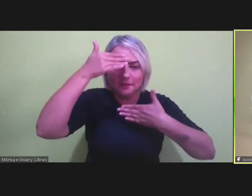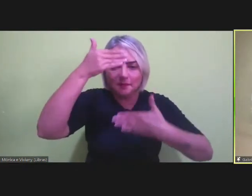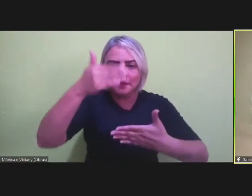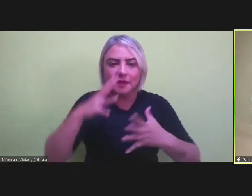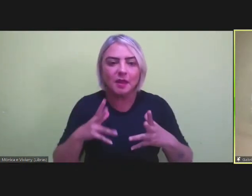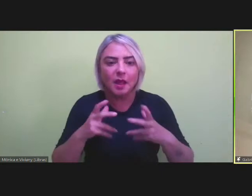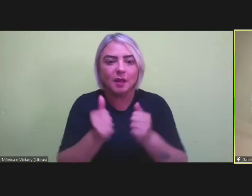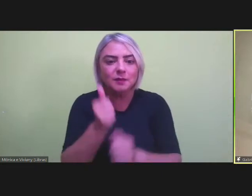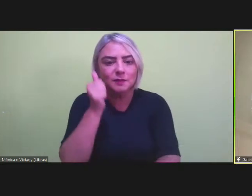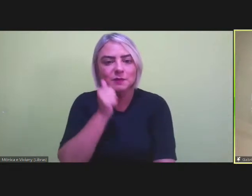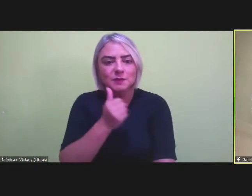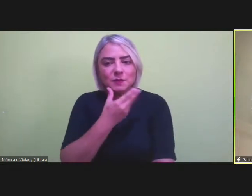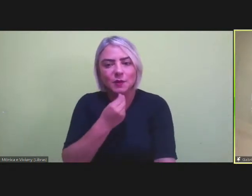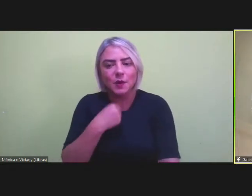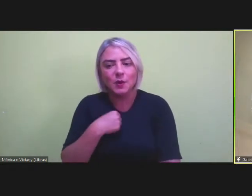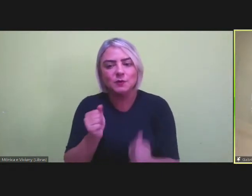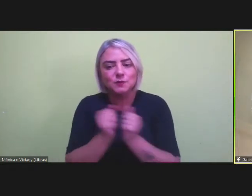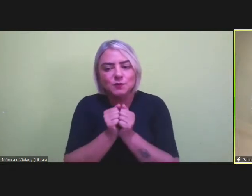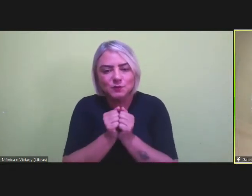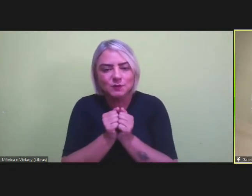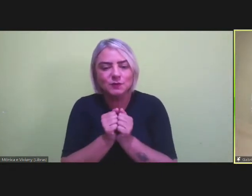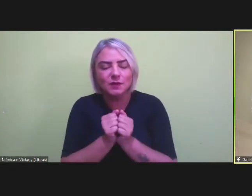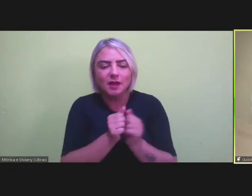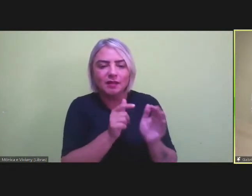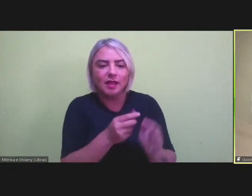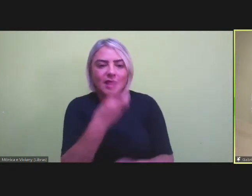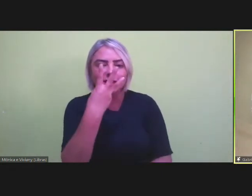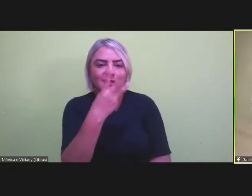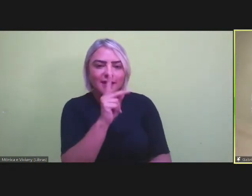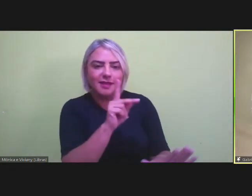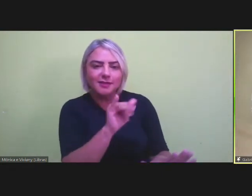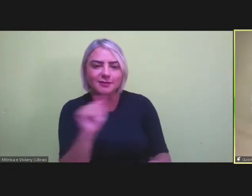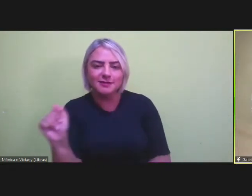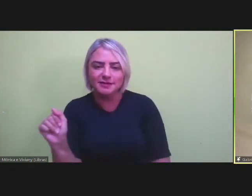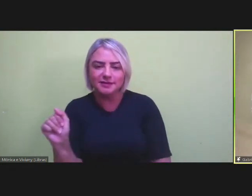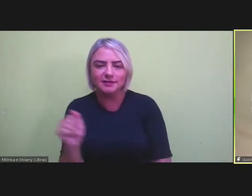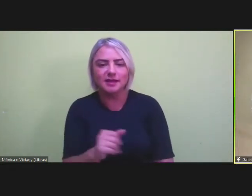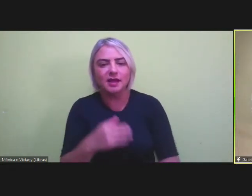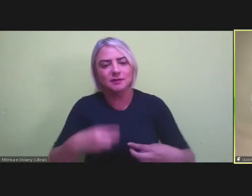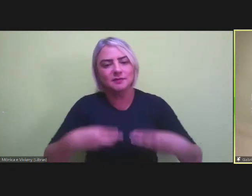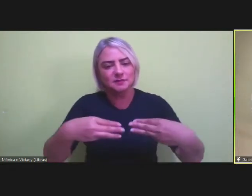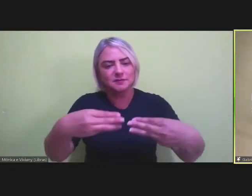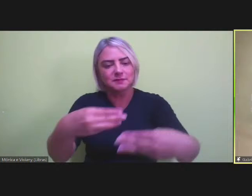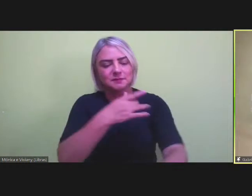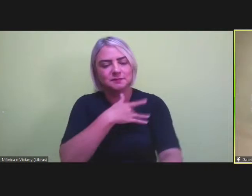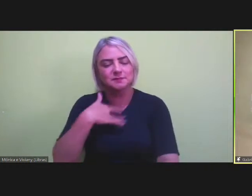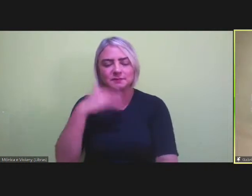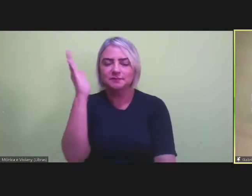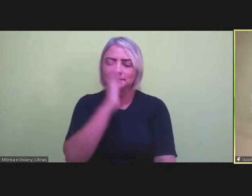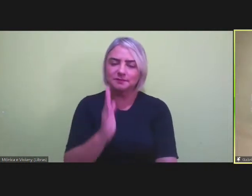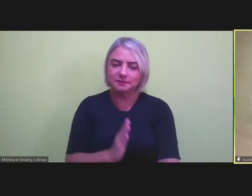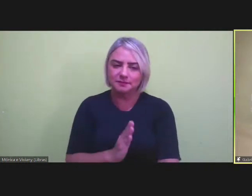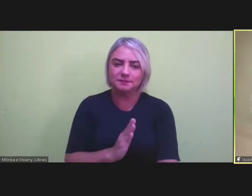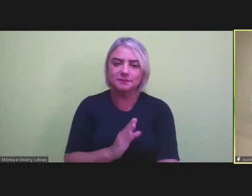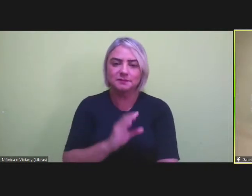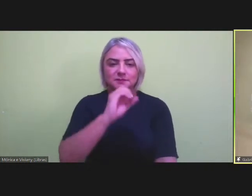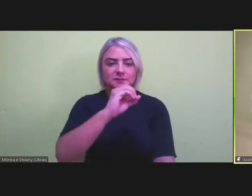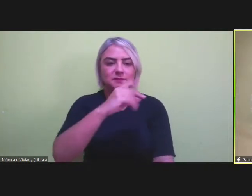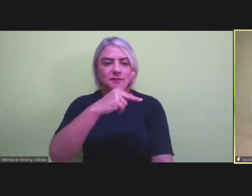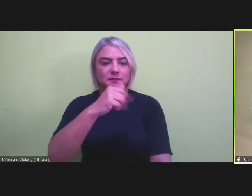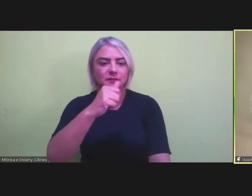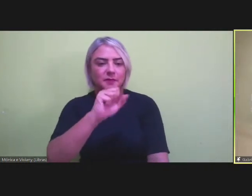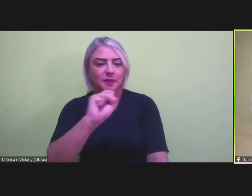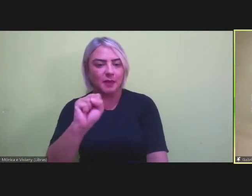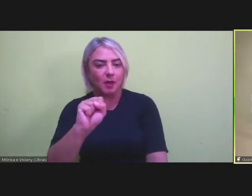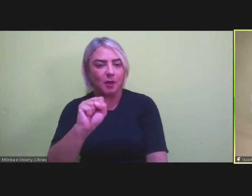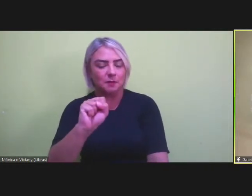here, we thank very much for you all who were here with us during these 3 days. In the name from the Ministry of Health from